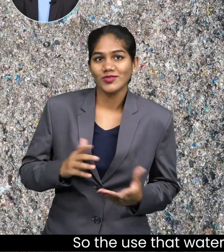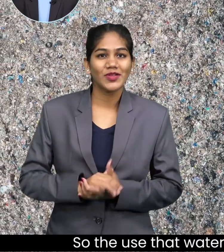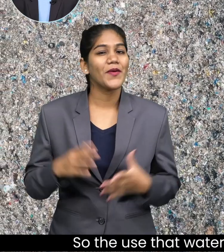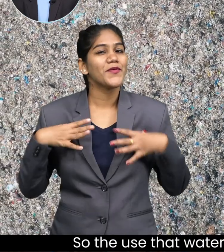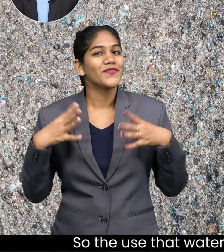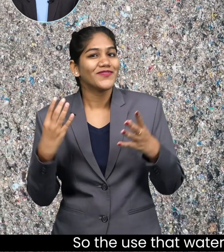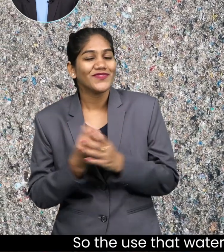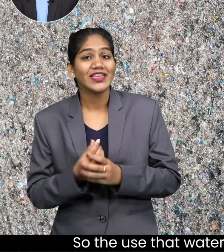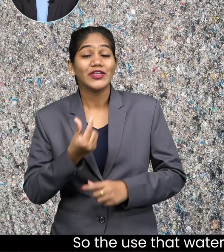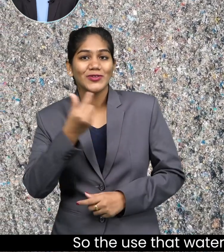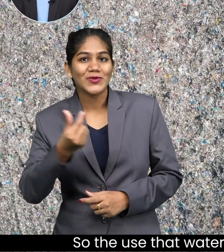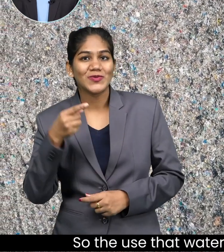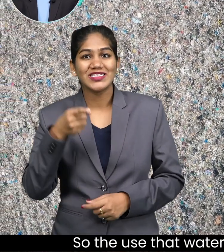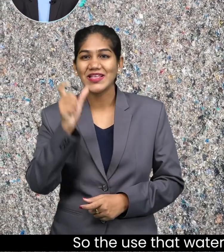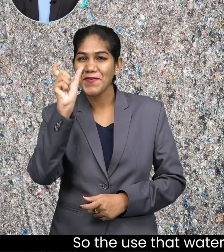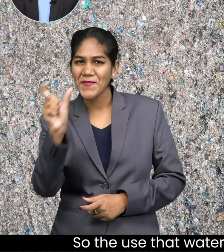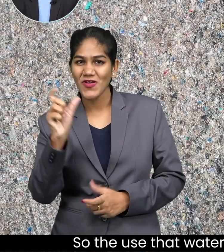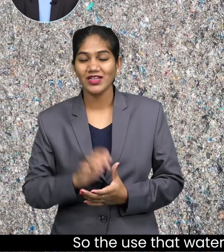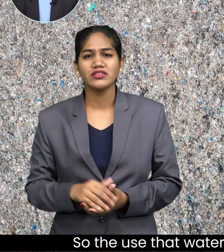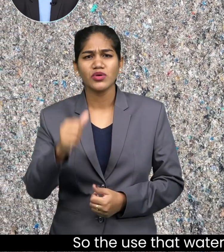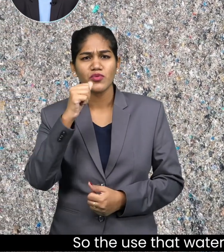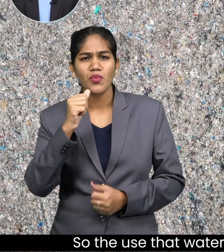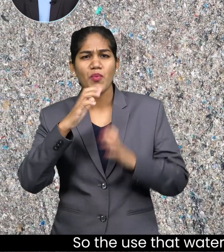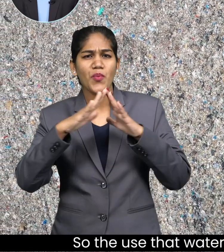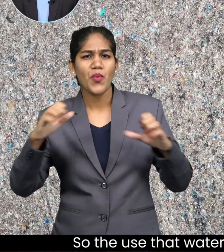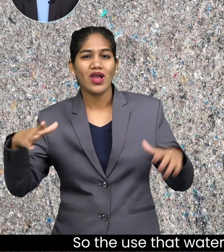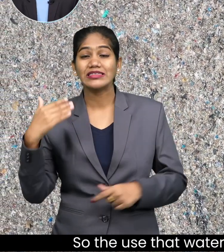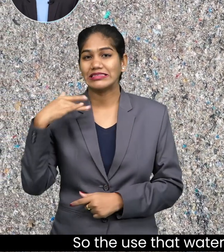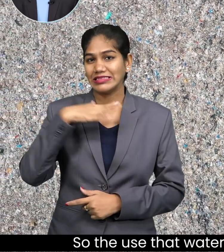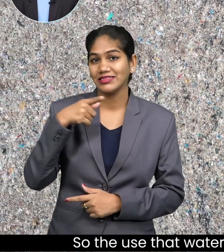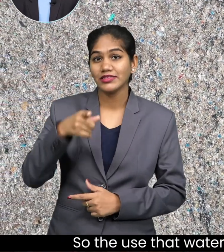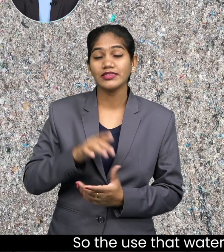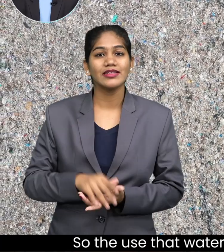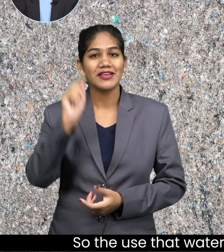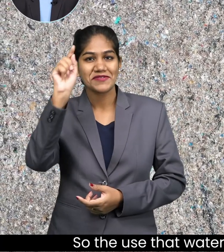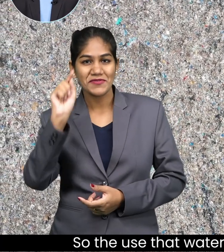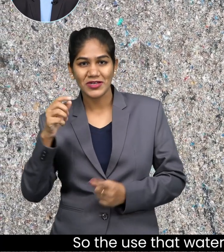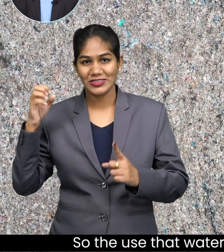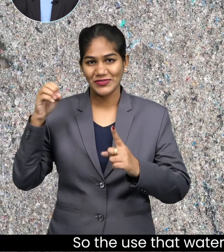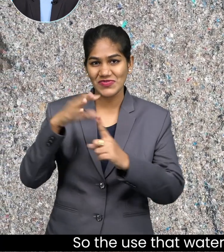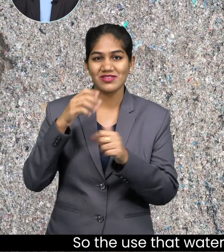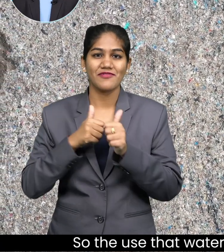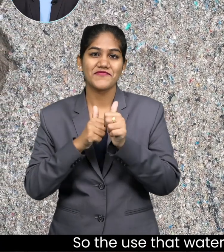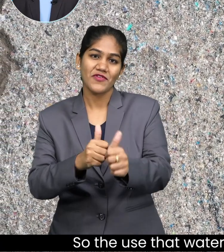So, we use the term water pollution to cover the following effects: